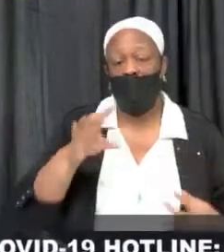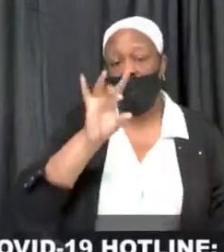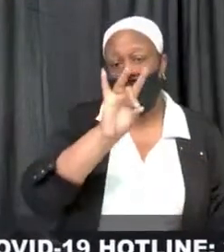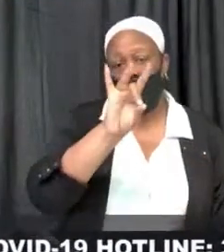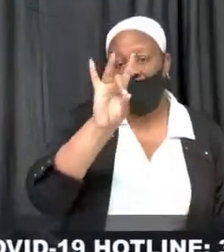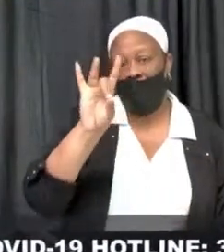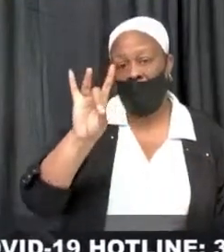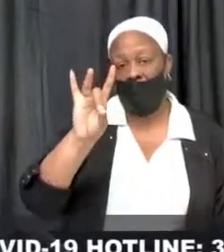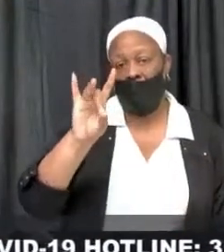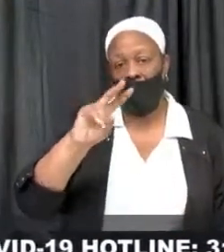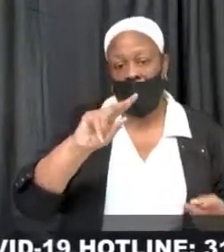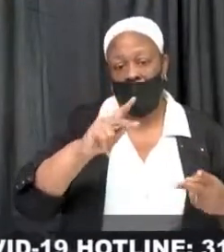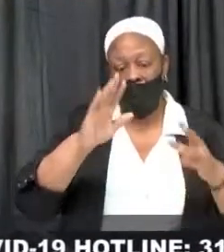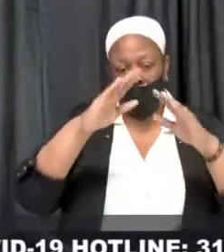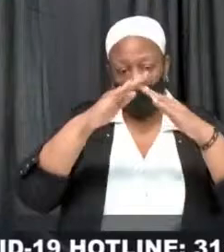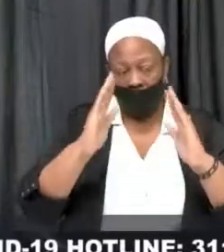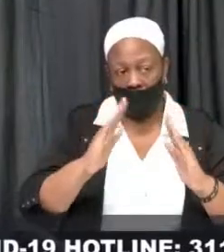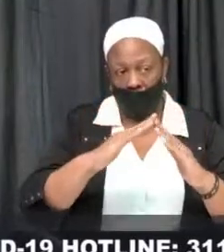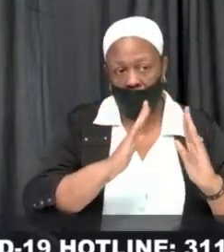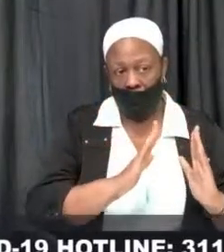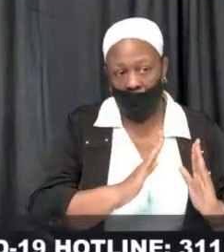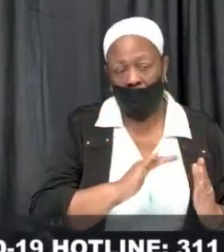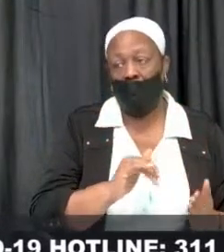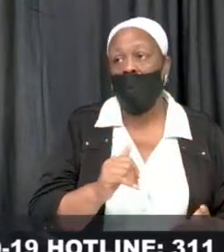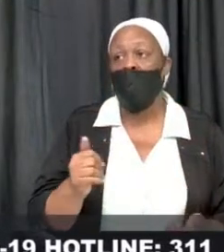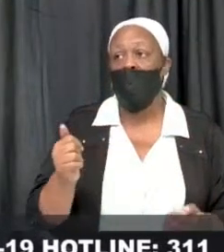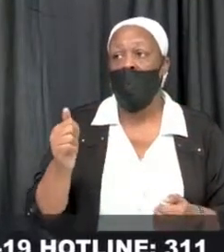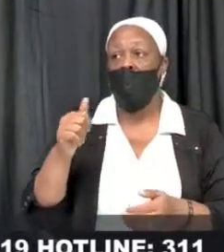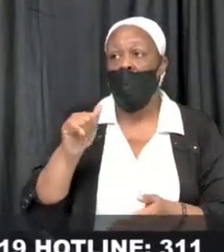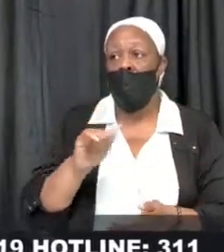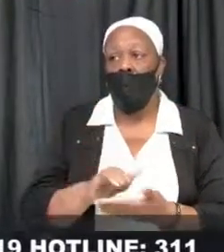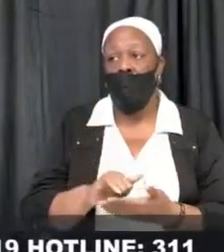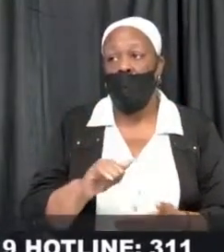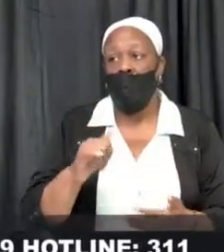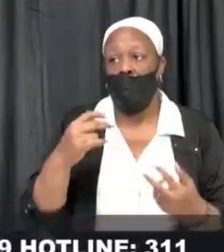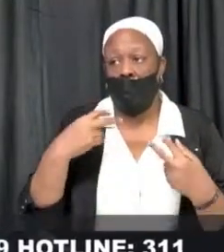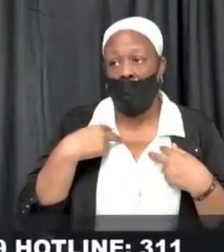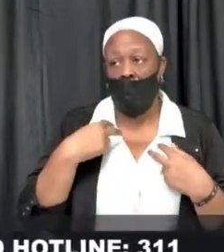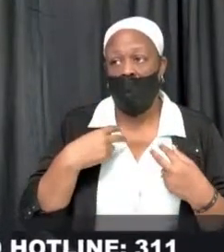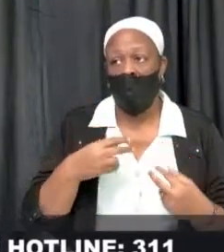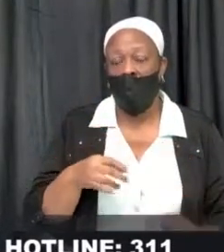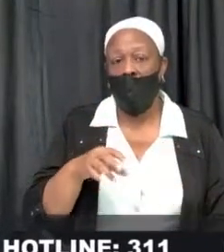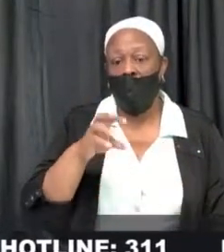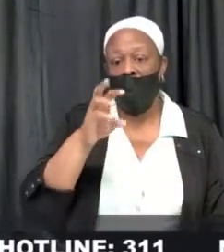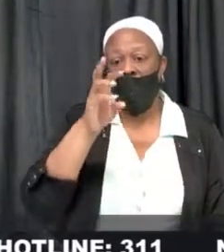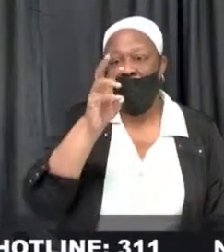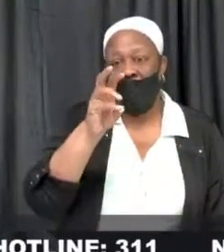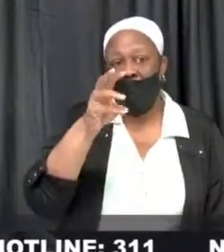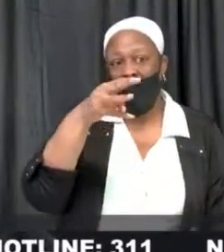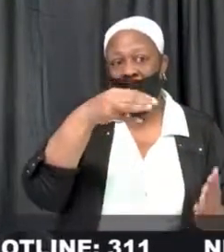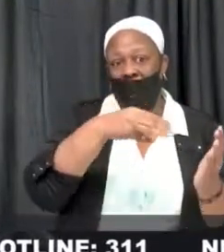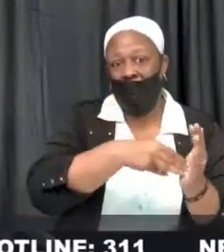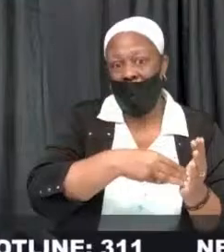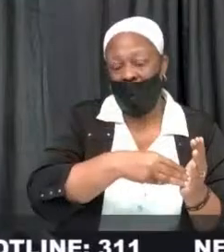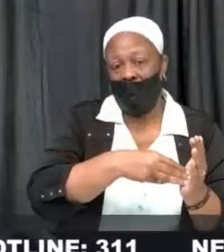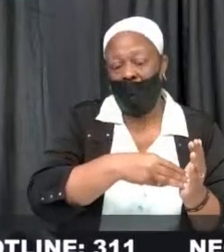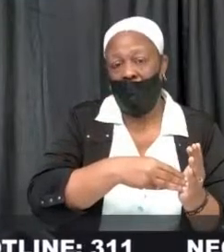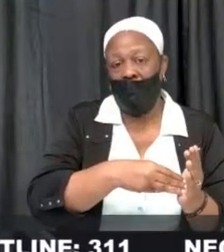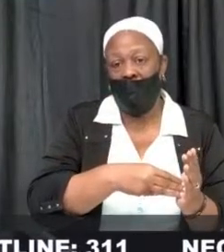and the Grenadines, with approximately 6,208 occupants in those